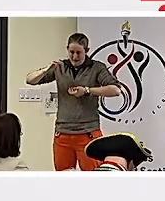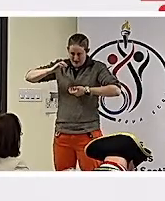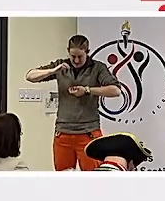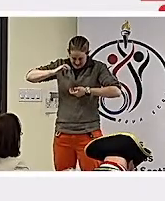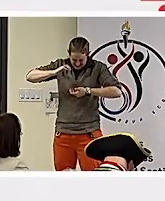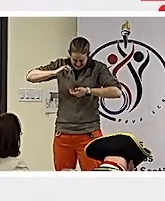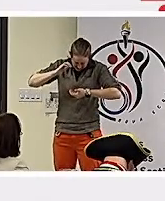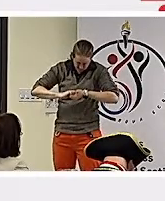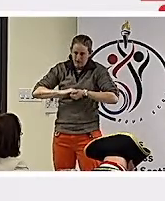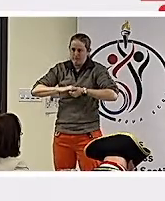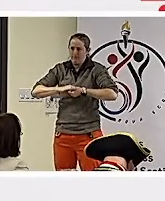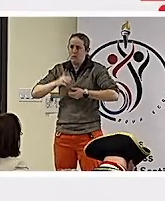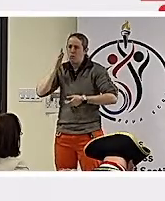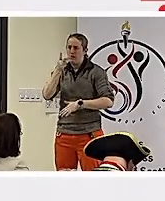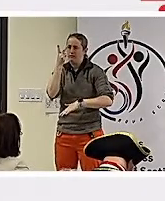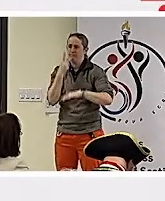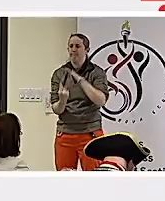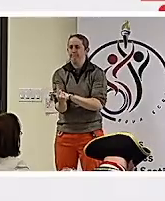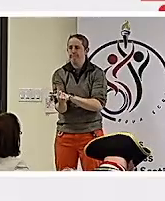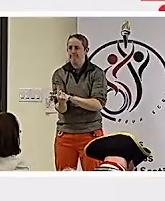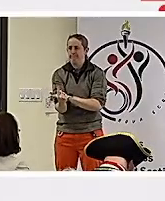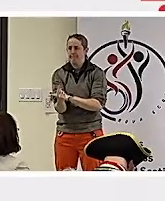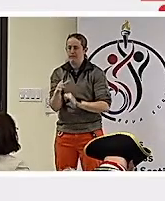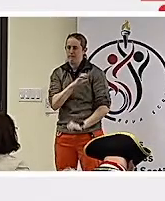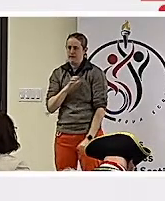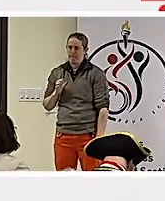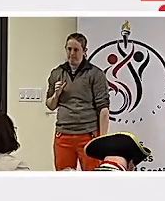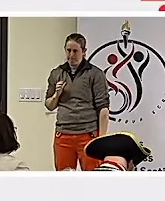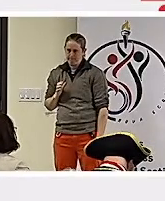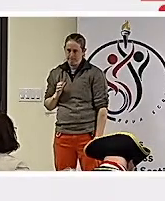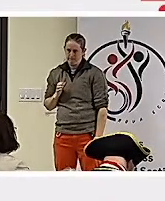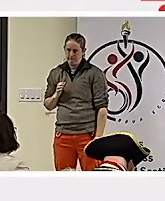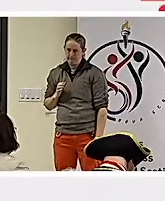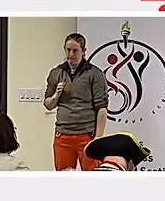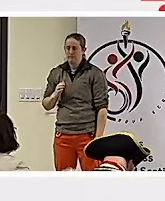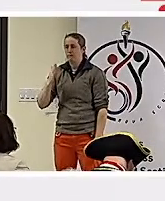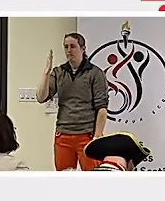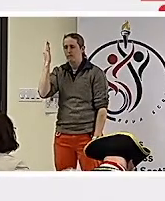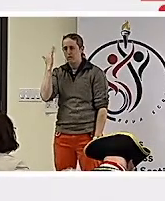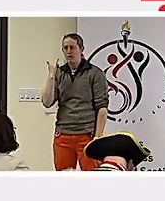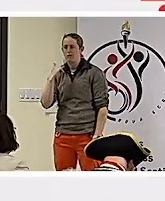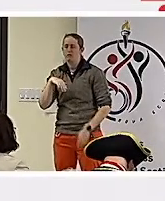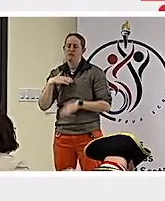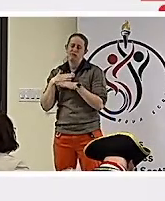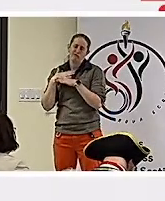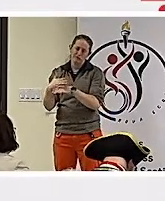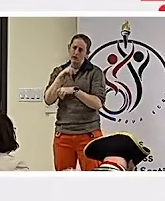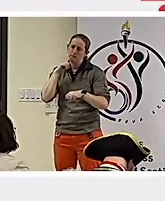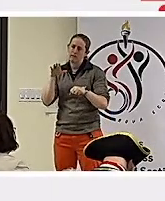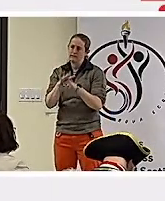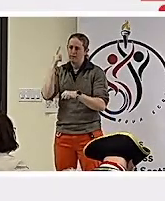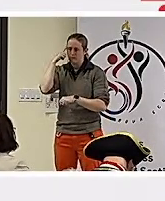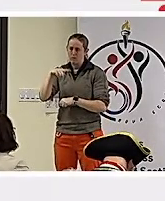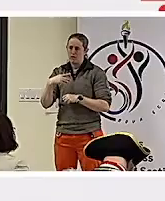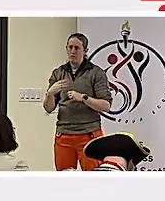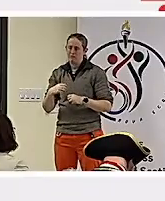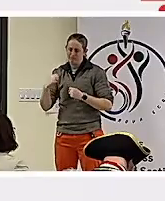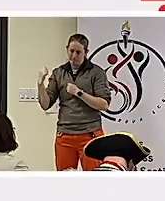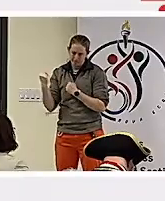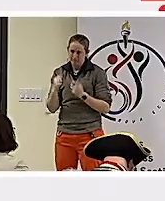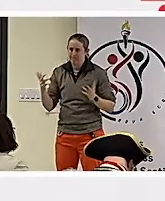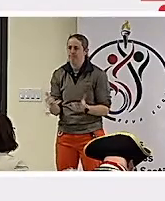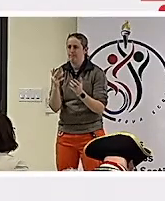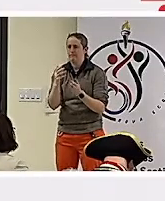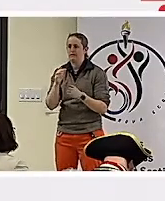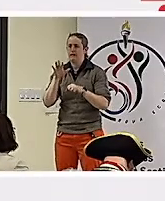committee. This reflects a shared commitment to strengthening disability leadership, reducing